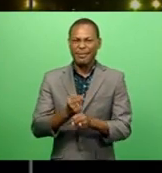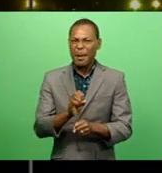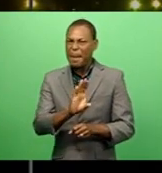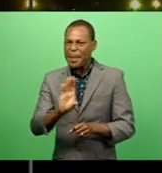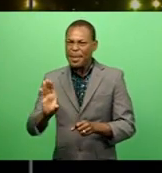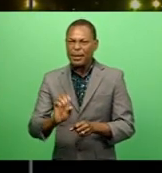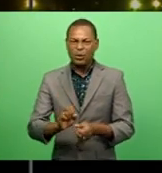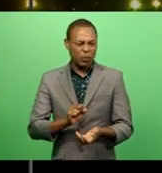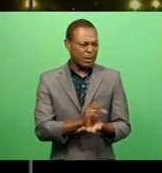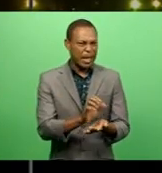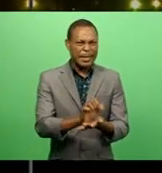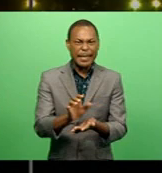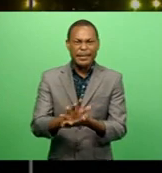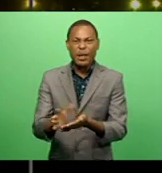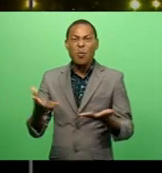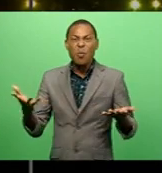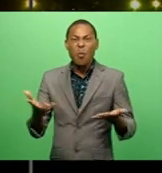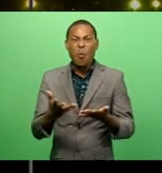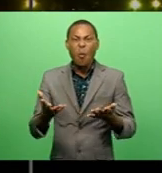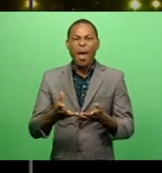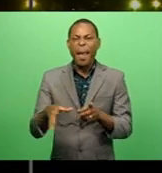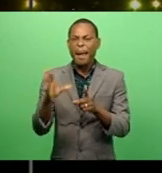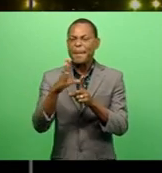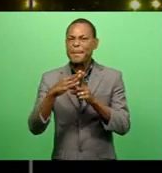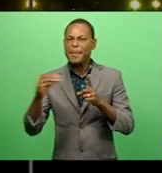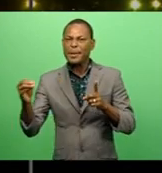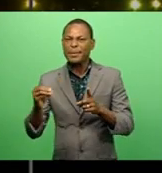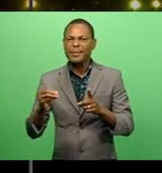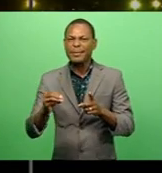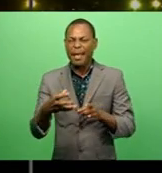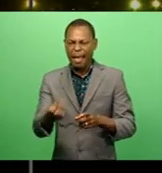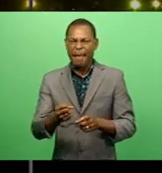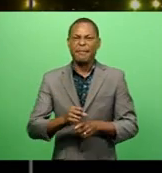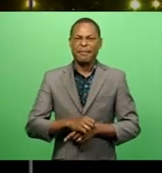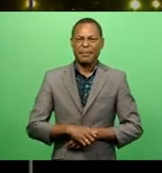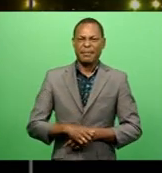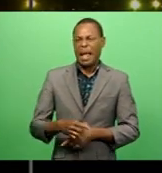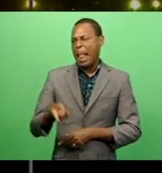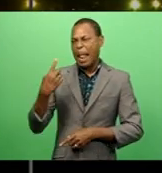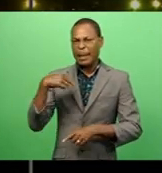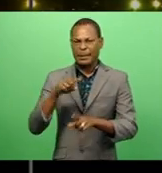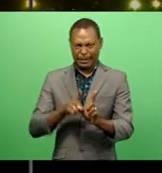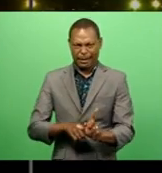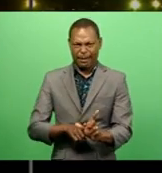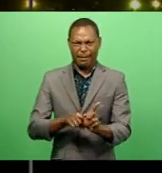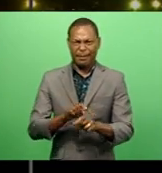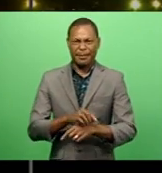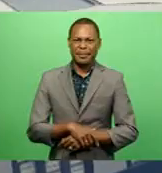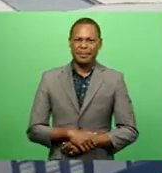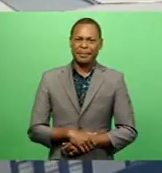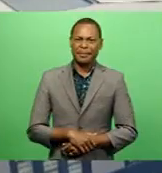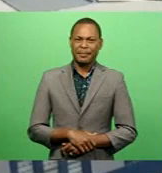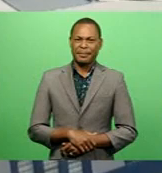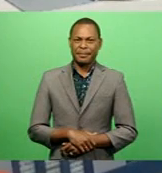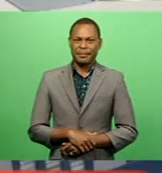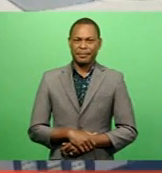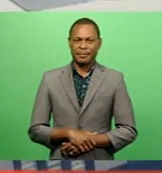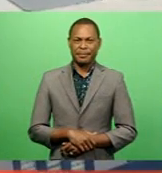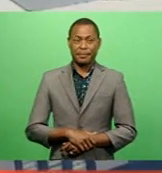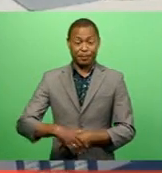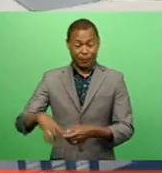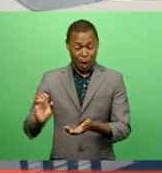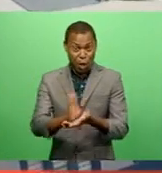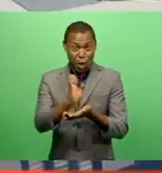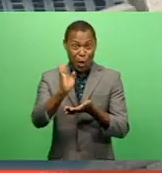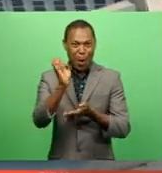Pacifica, including Fiji, to Kina Securities based in Papua New Guinea last year. Kritika Kumar reports. Economy